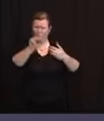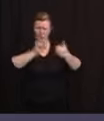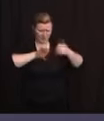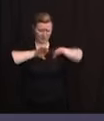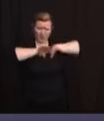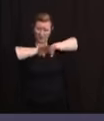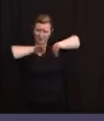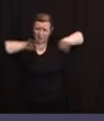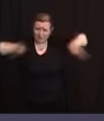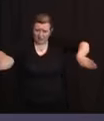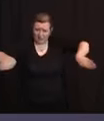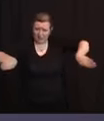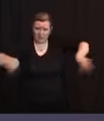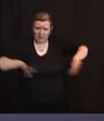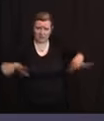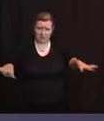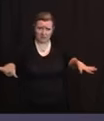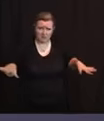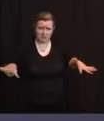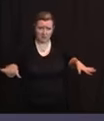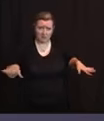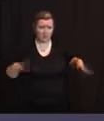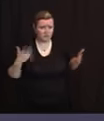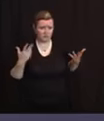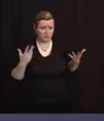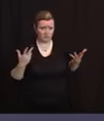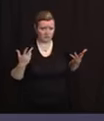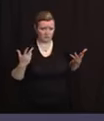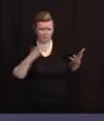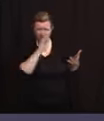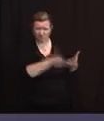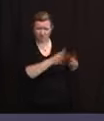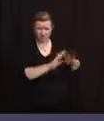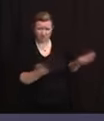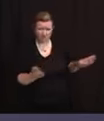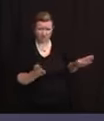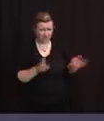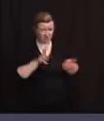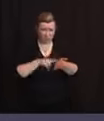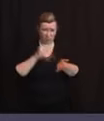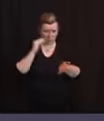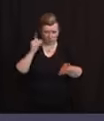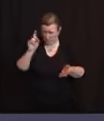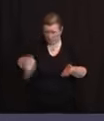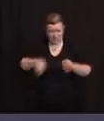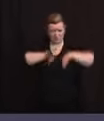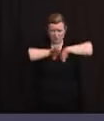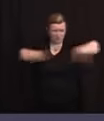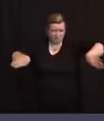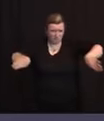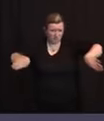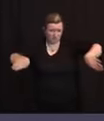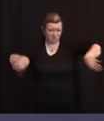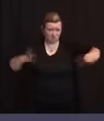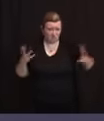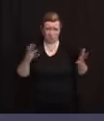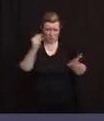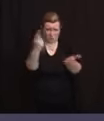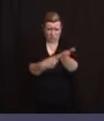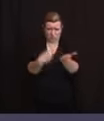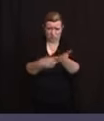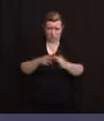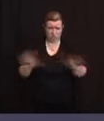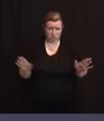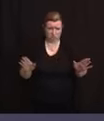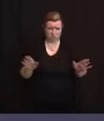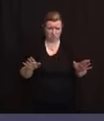segregating, cohorting sounds, it's a big word, it means separating, right? So you've got a group over here that are situated, you've got another